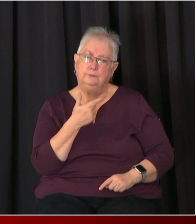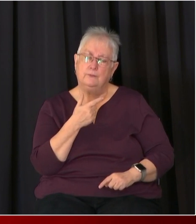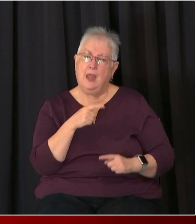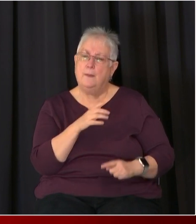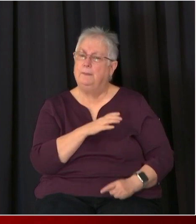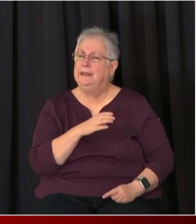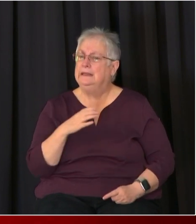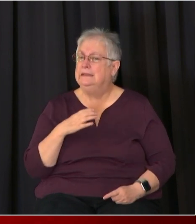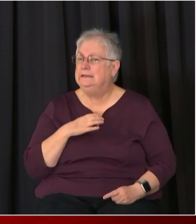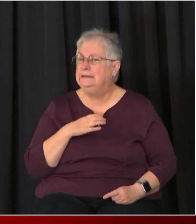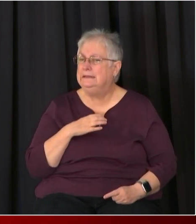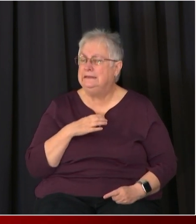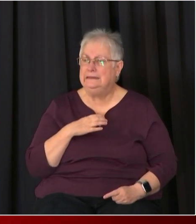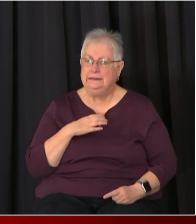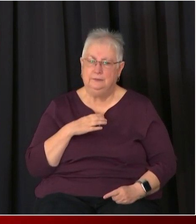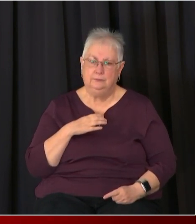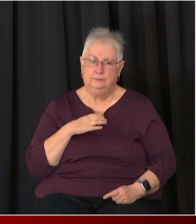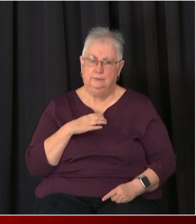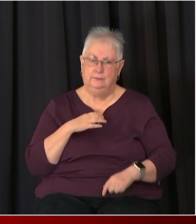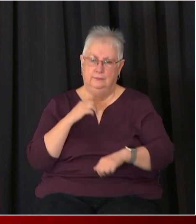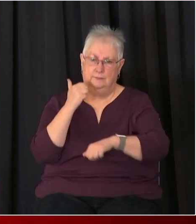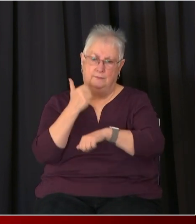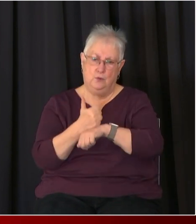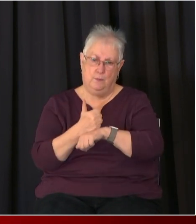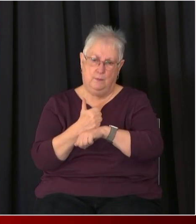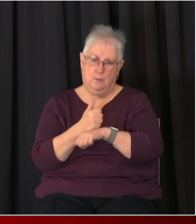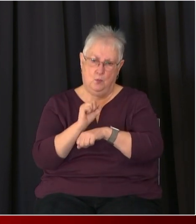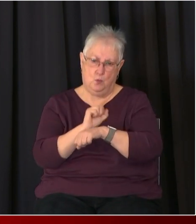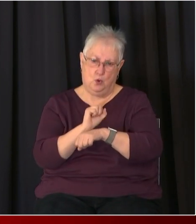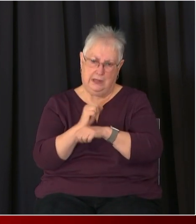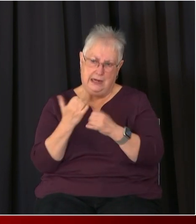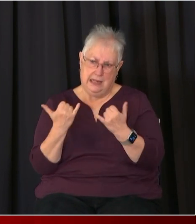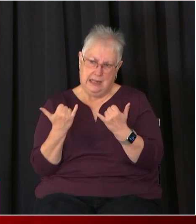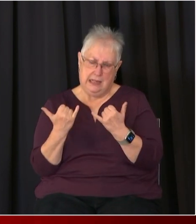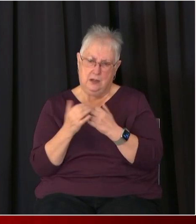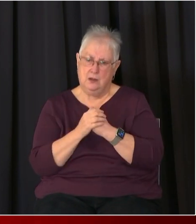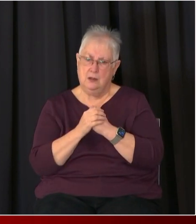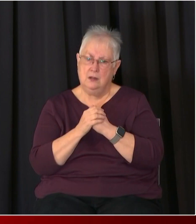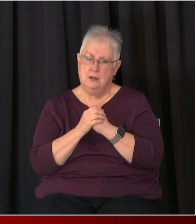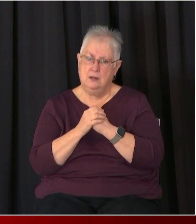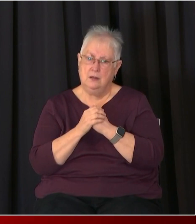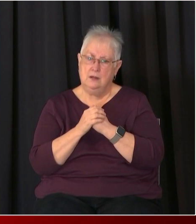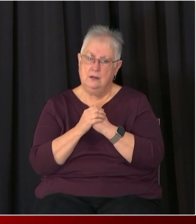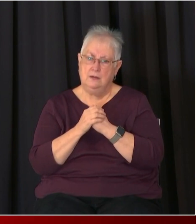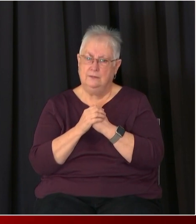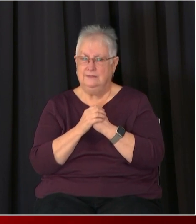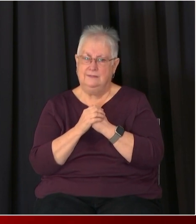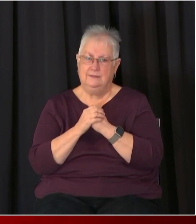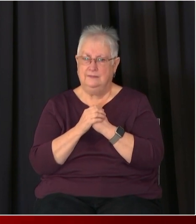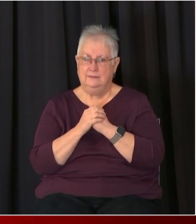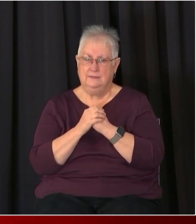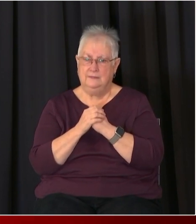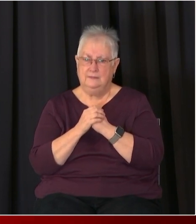that will be formed or that is working now in terms of when the vaccines